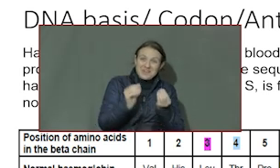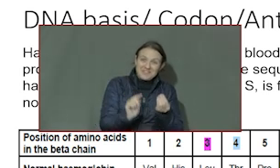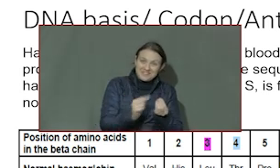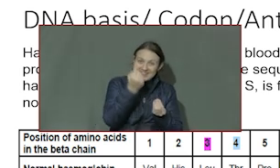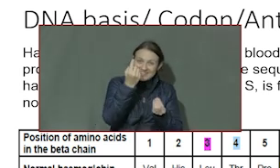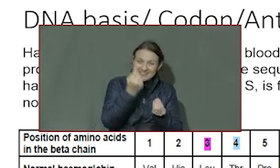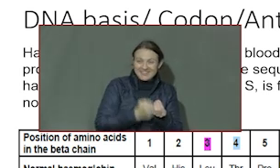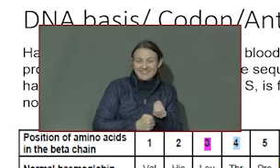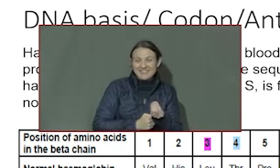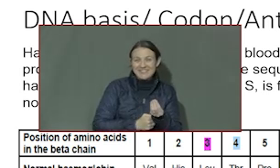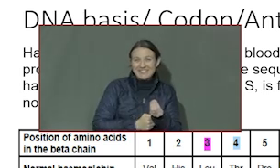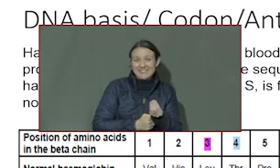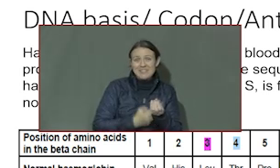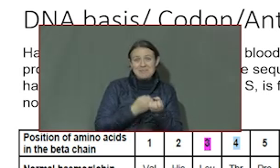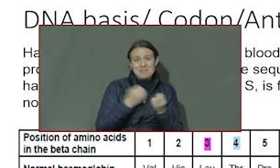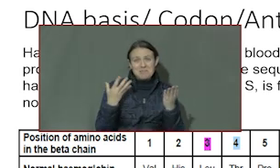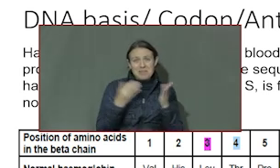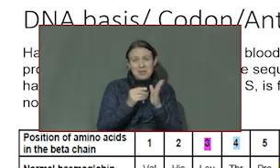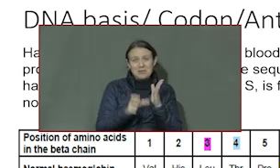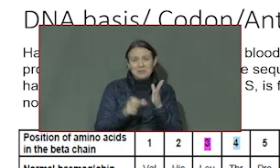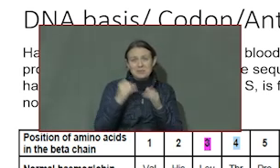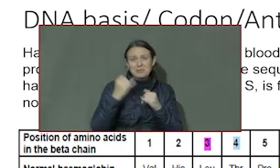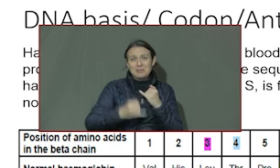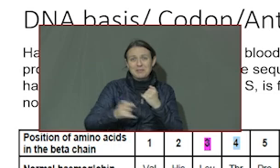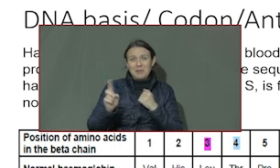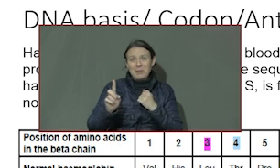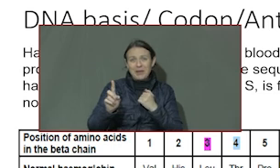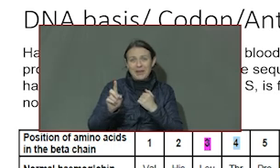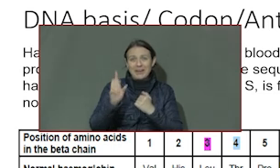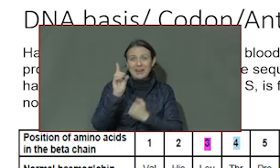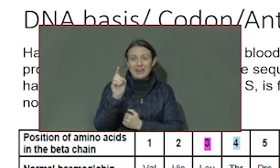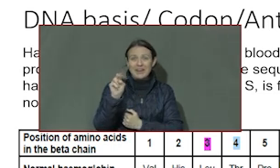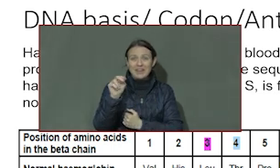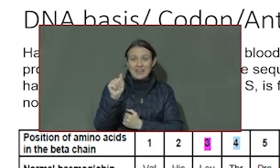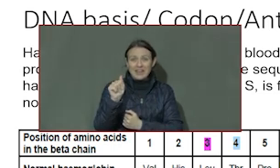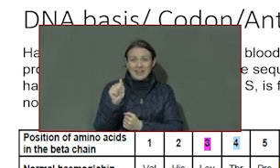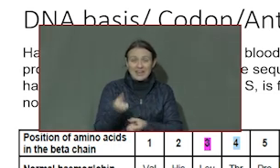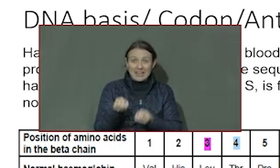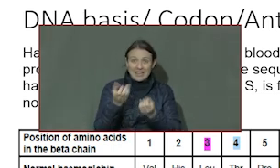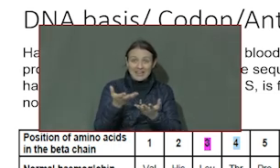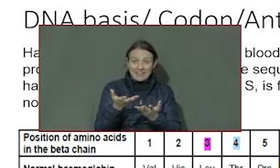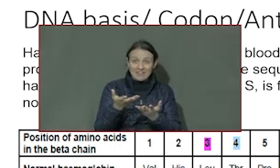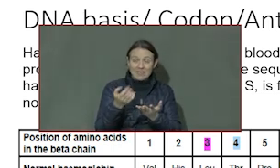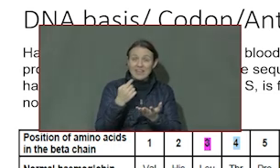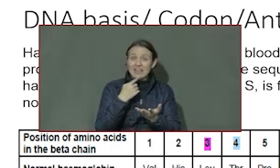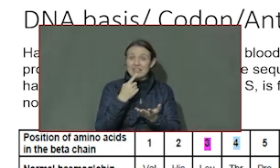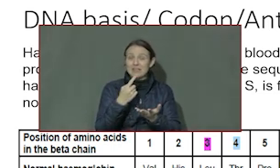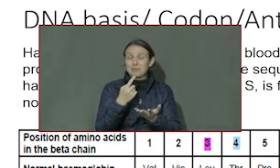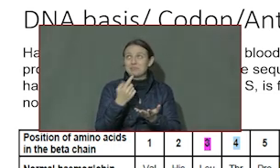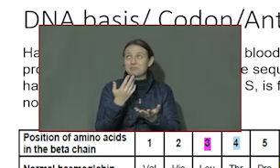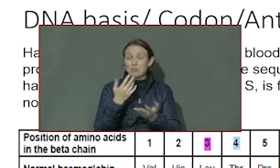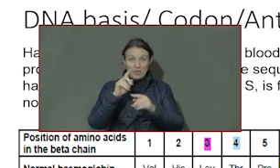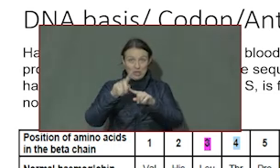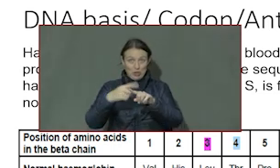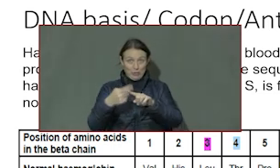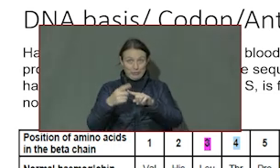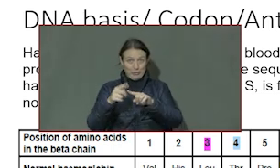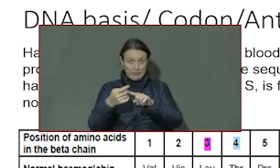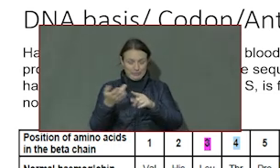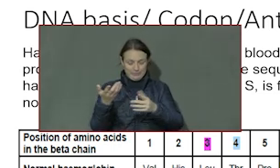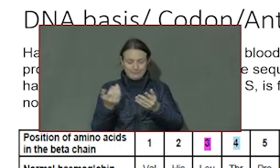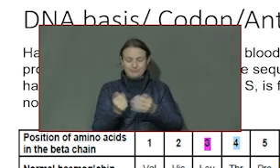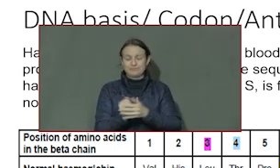The mistake that you do, if you are given DNA and then they say provide, let's make an example, ladies and